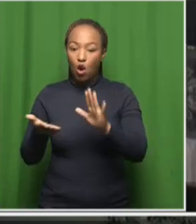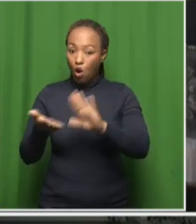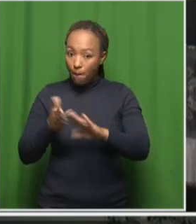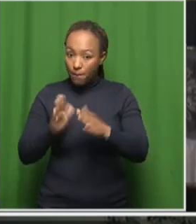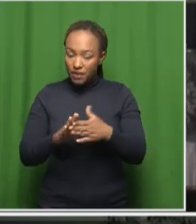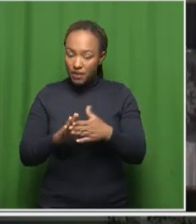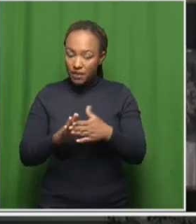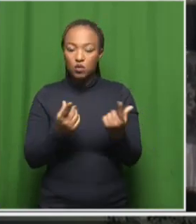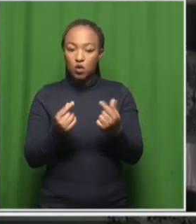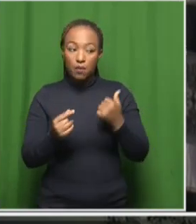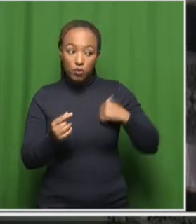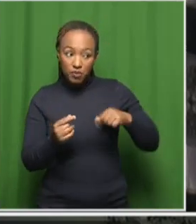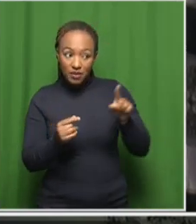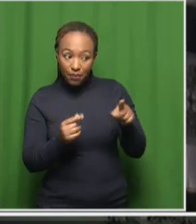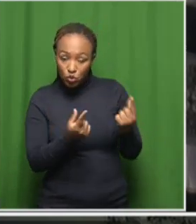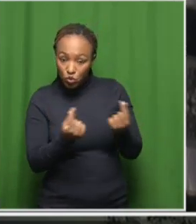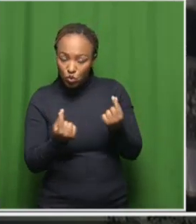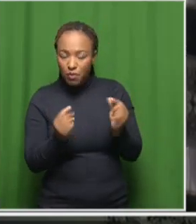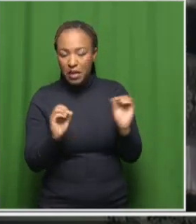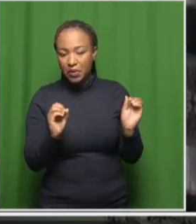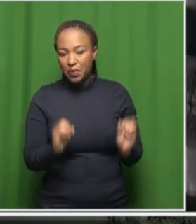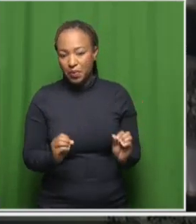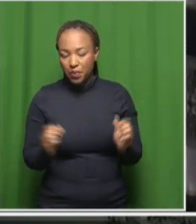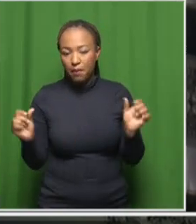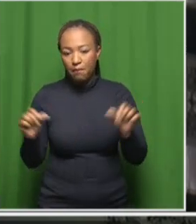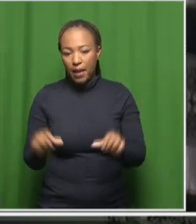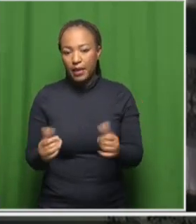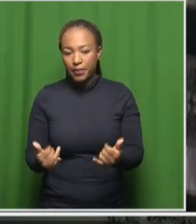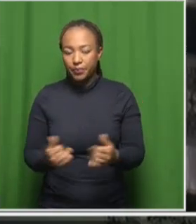what the municipality should have done. For now, let's go back to you in studio.